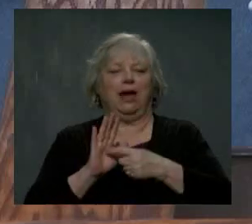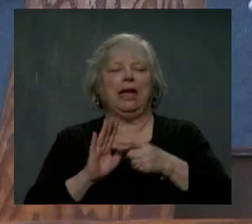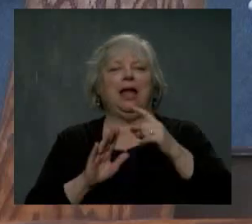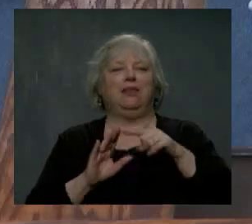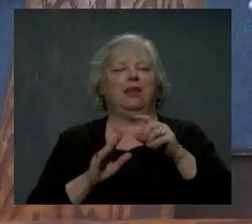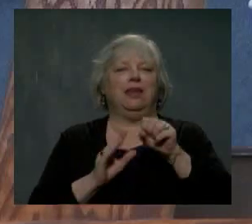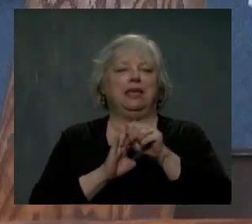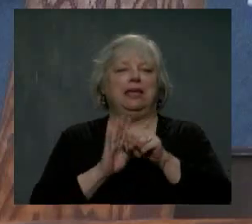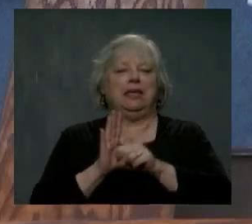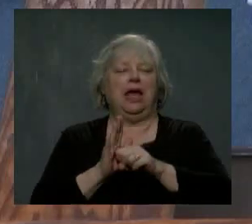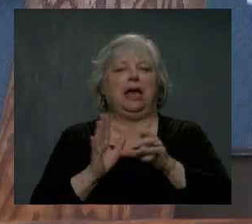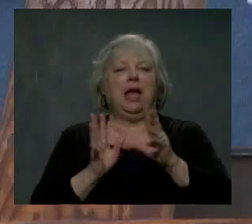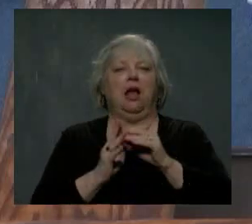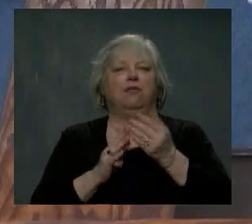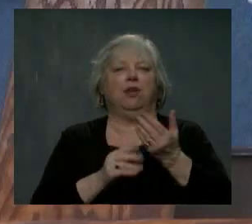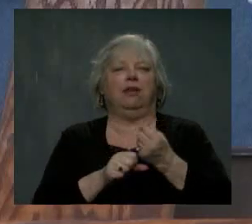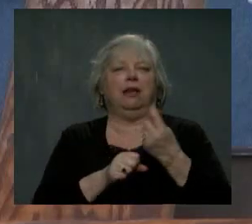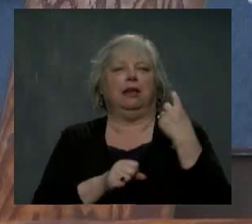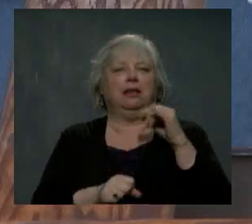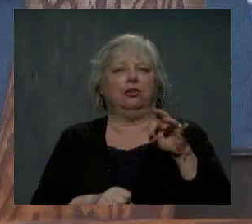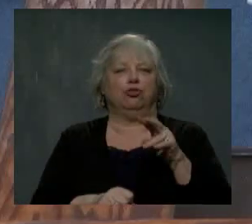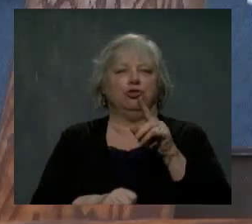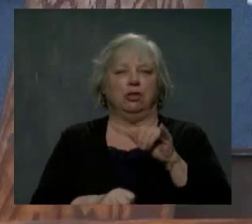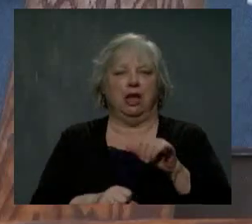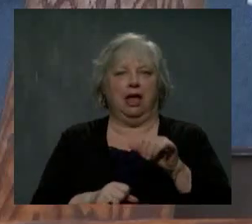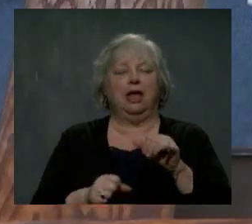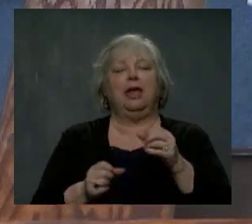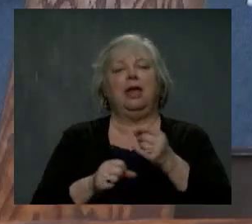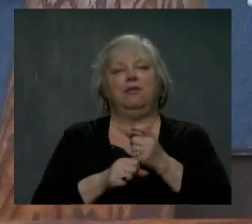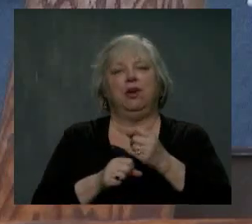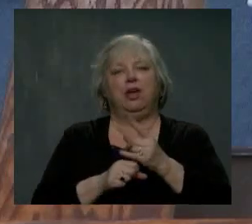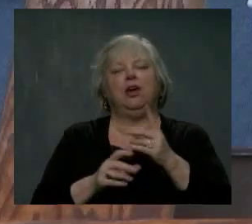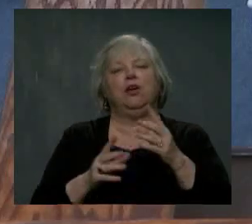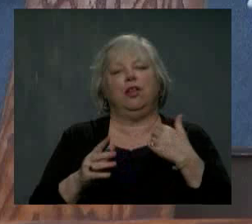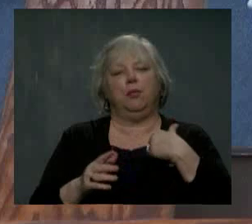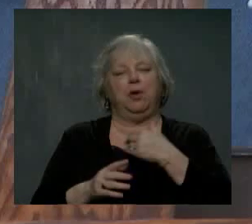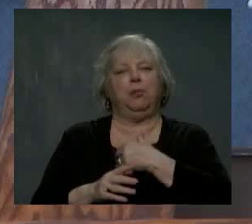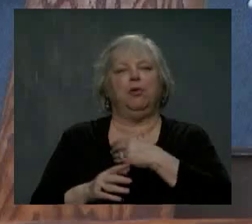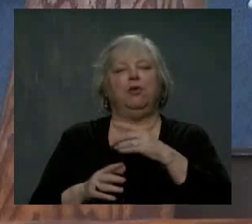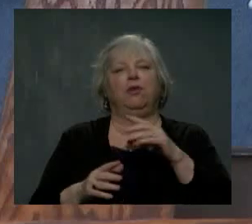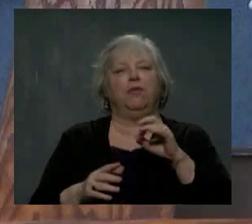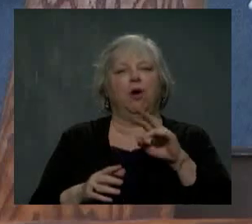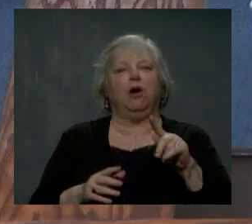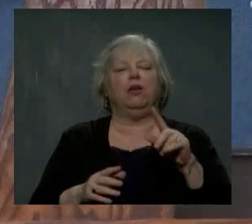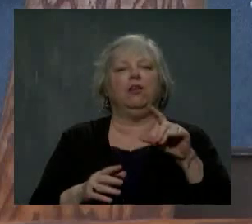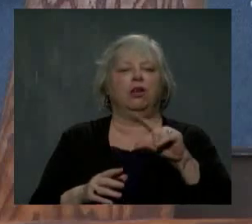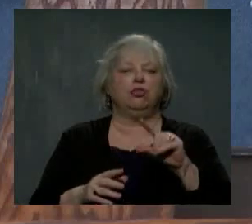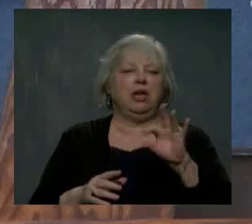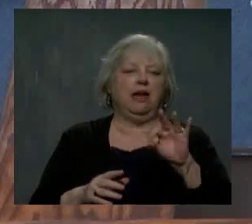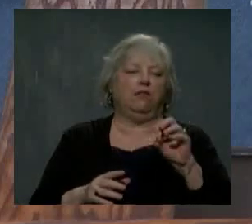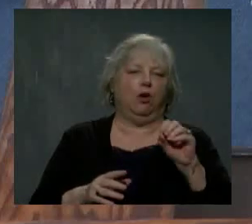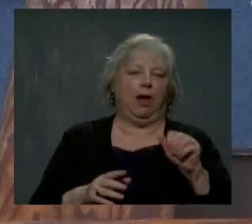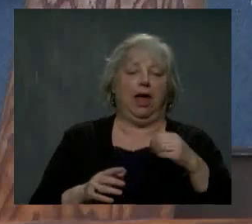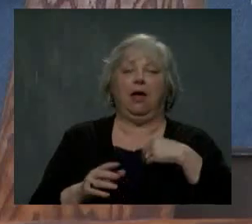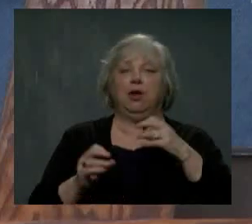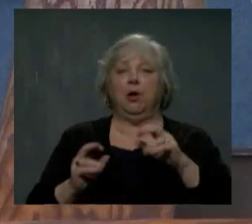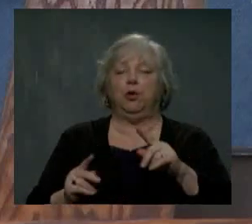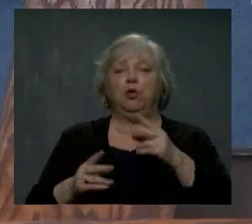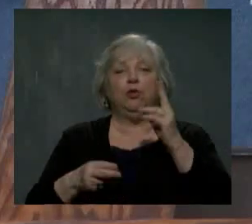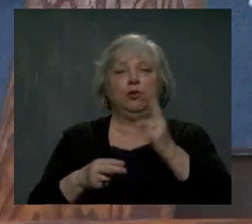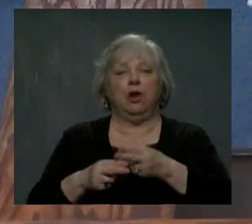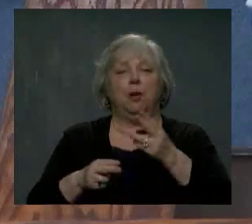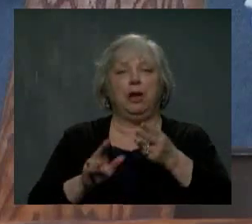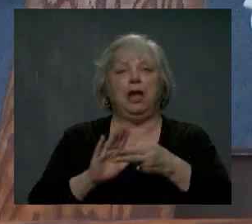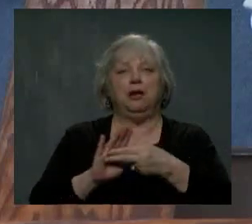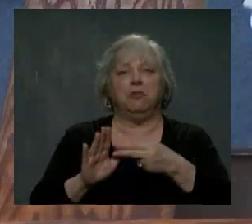last July. Each year, members of the Arkansas Government Finance Officers Association have the opportunity to nominate one of their